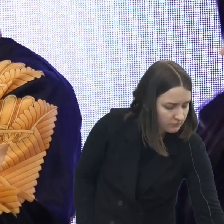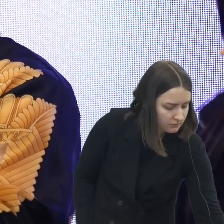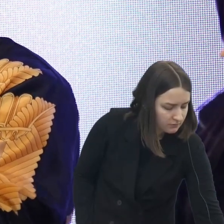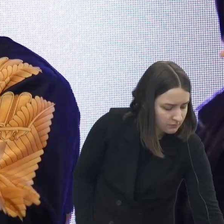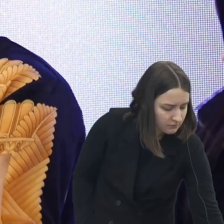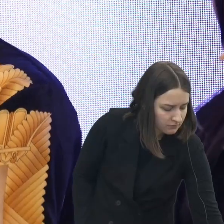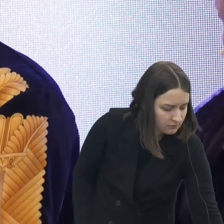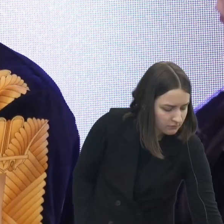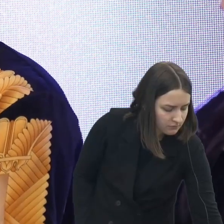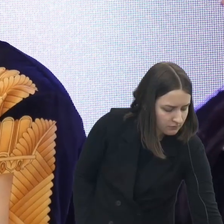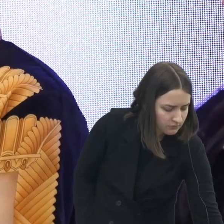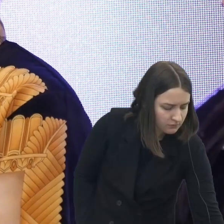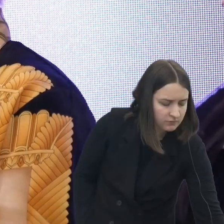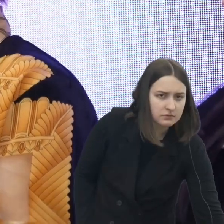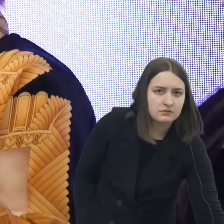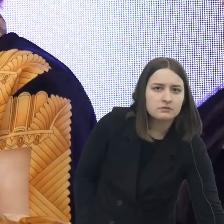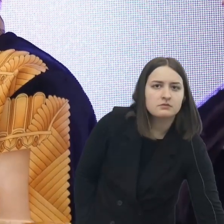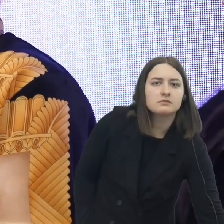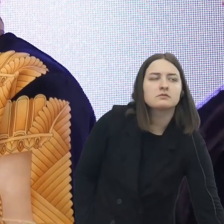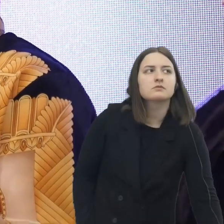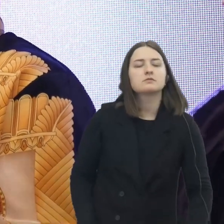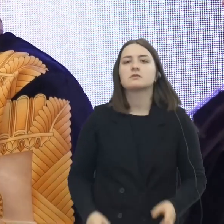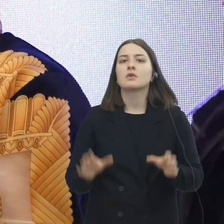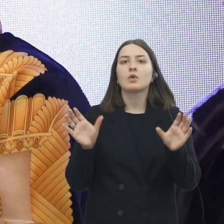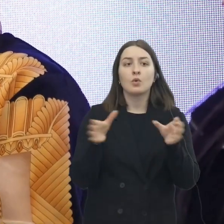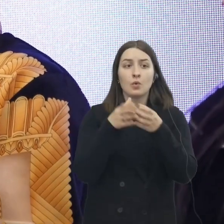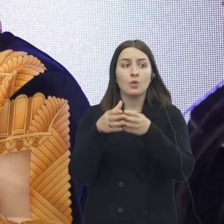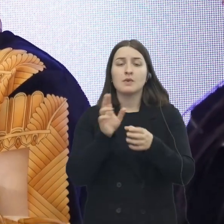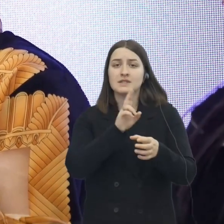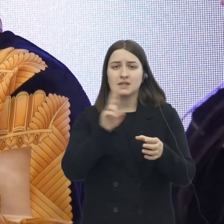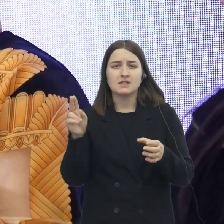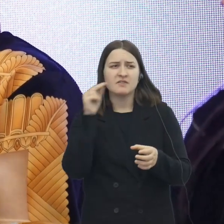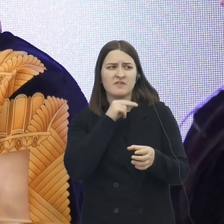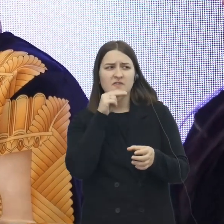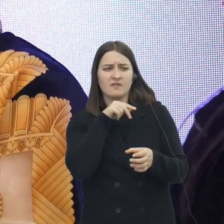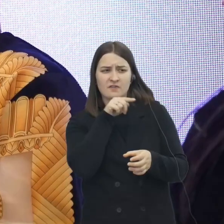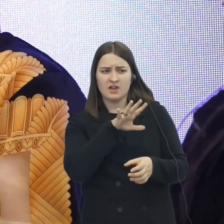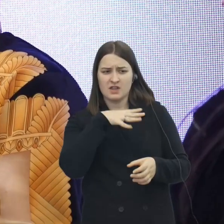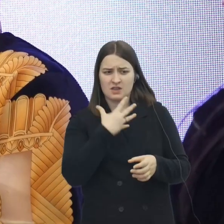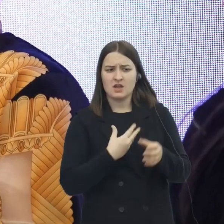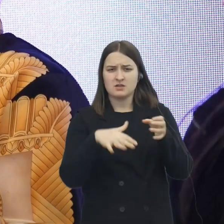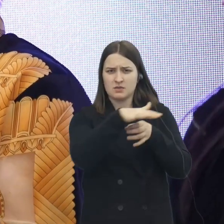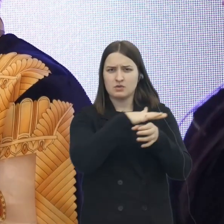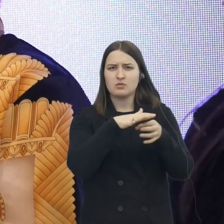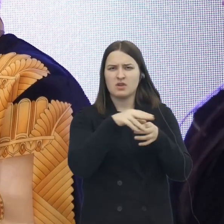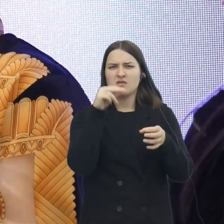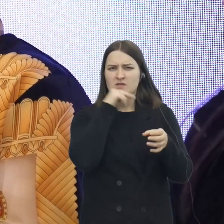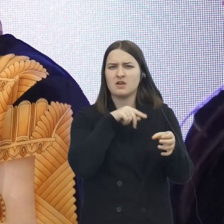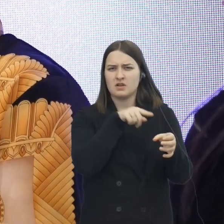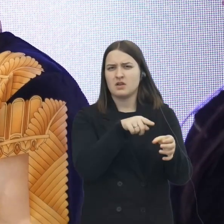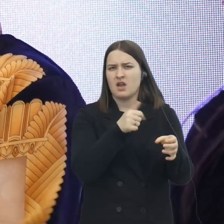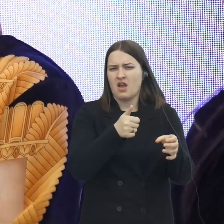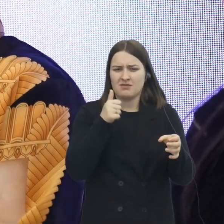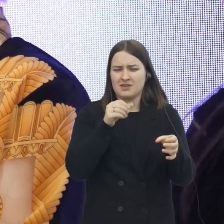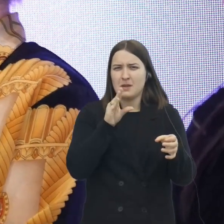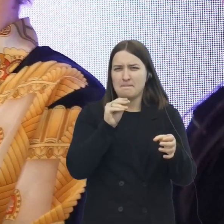let's blame the transgender people, for example, instead of like the society not providing the possibilities for decent